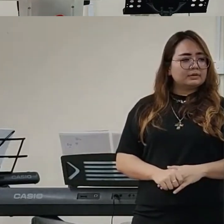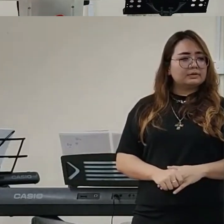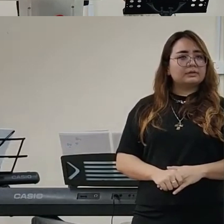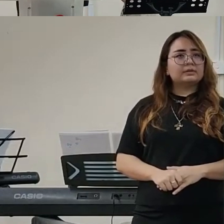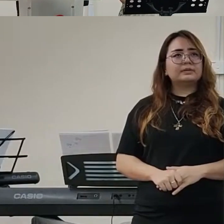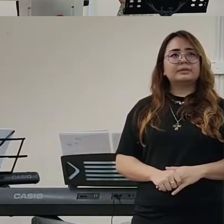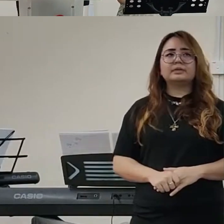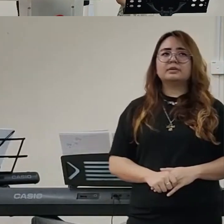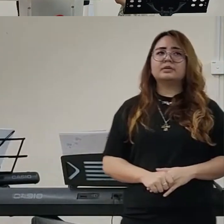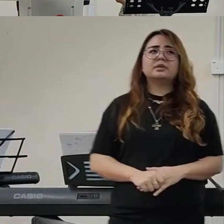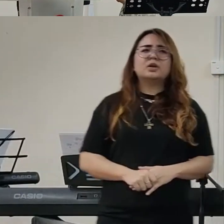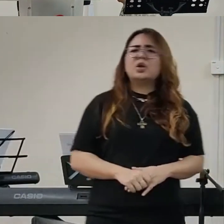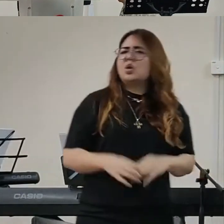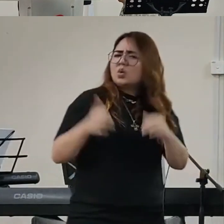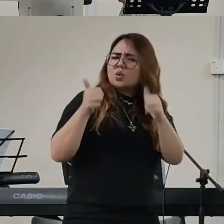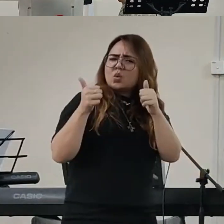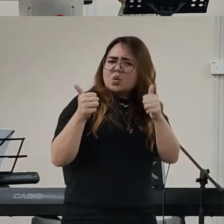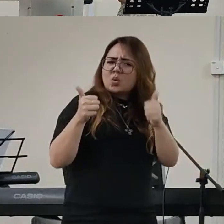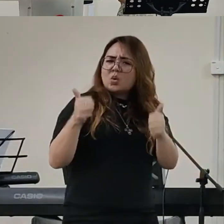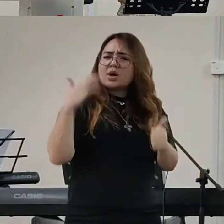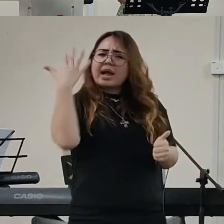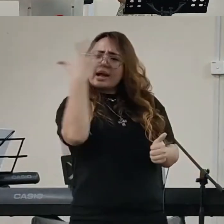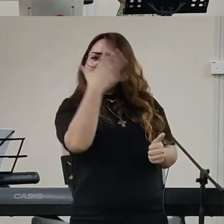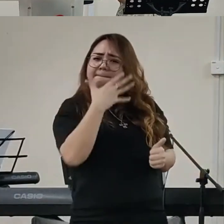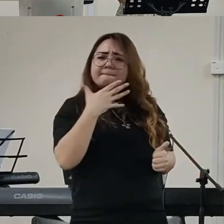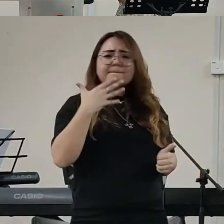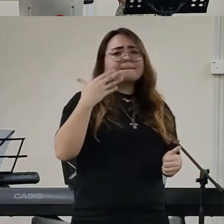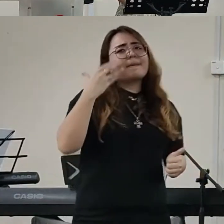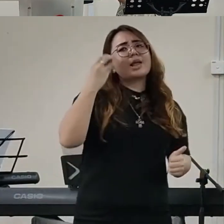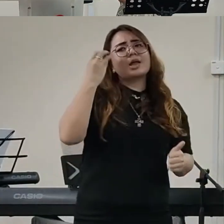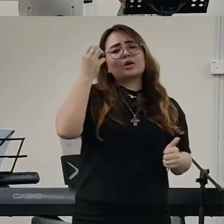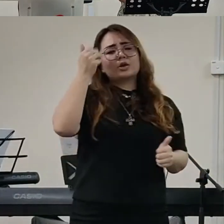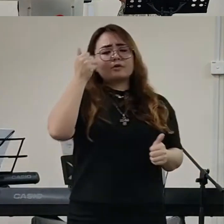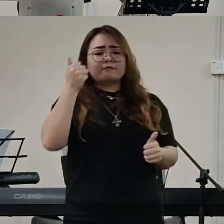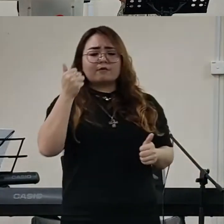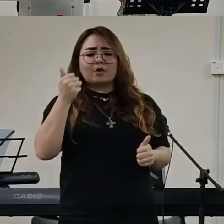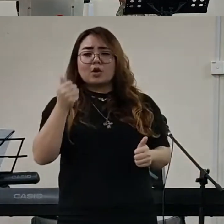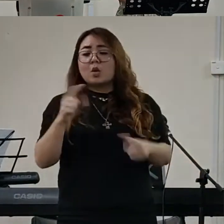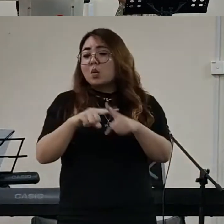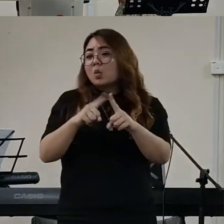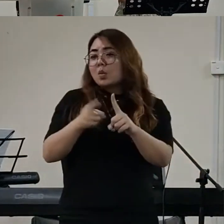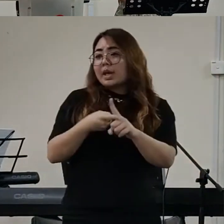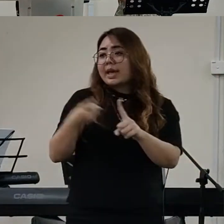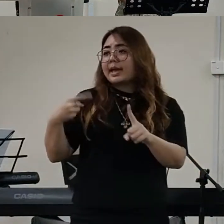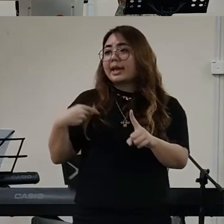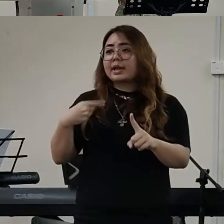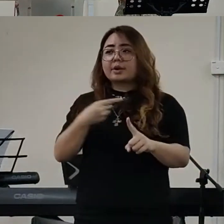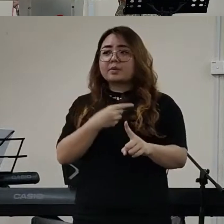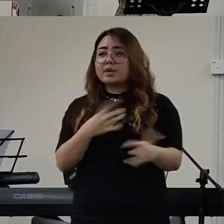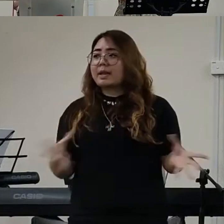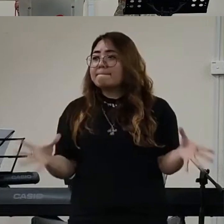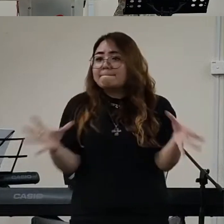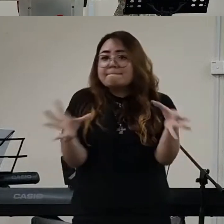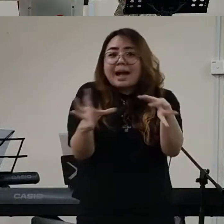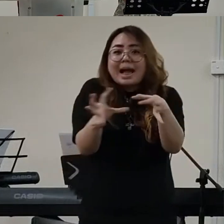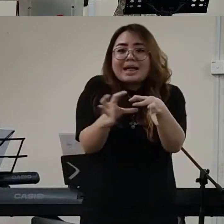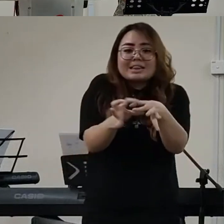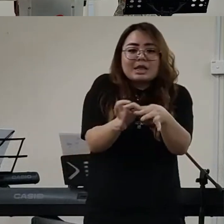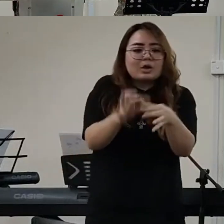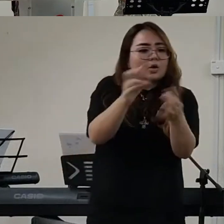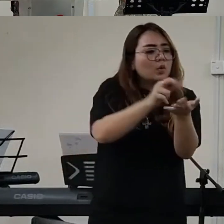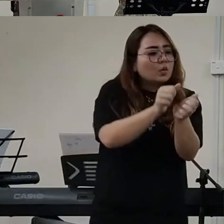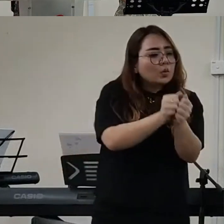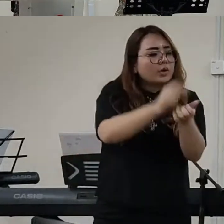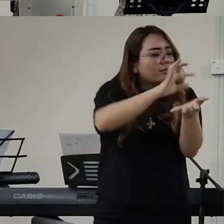a beautiful thing when we partner with the Holy Spirit. It's a beautiful, the perfect, the ideal would be for us